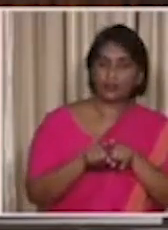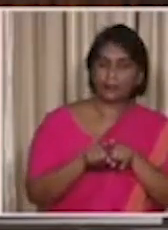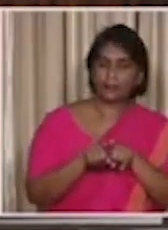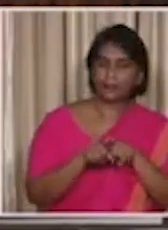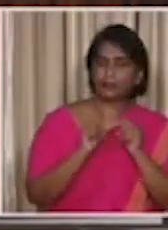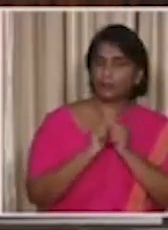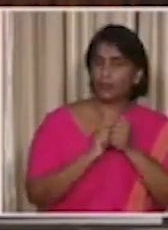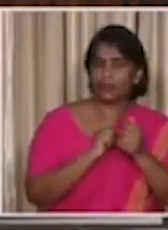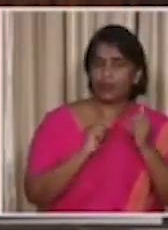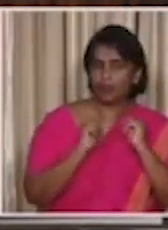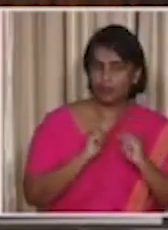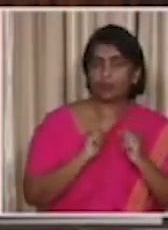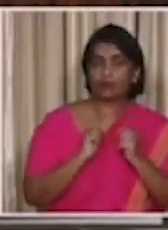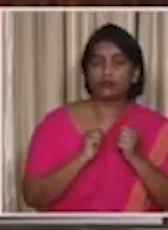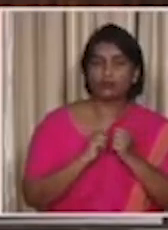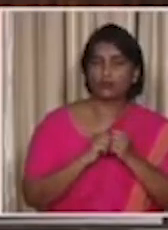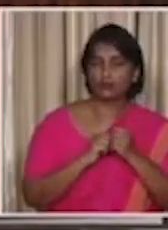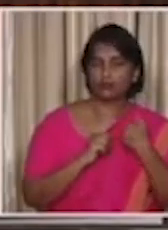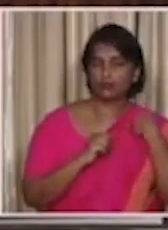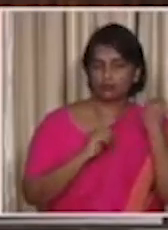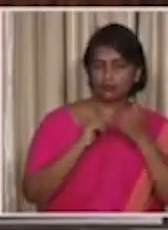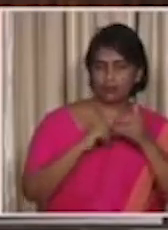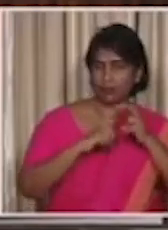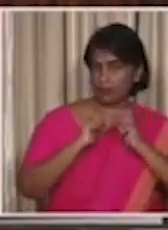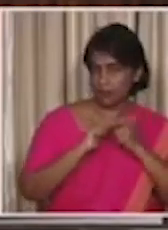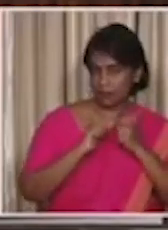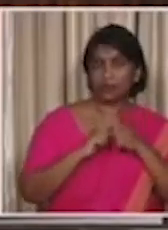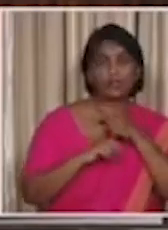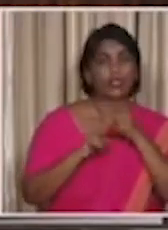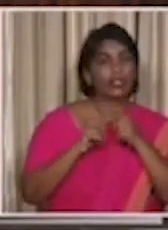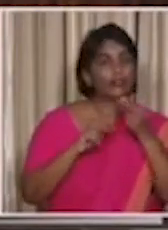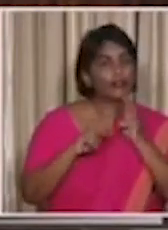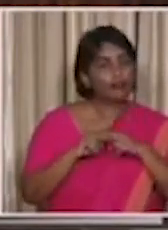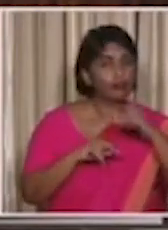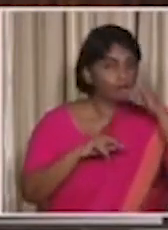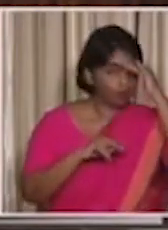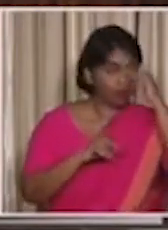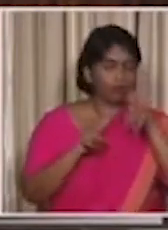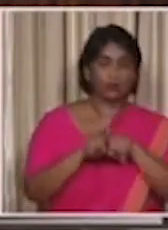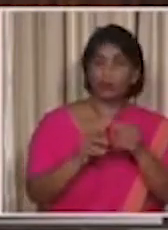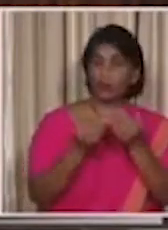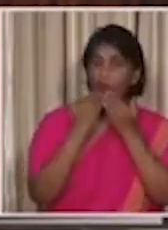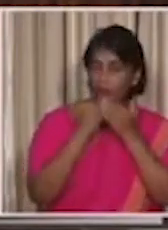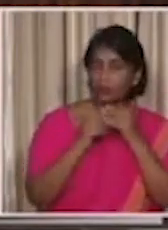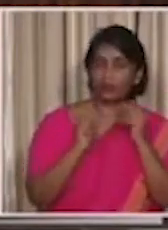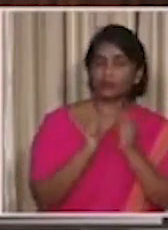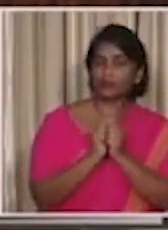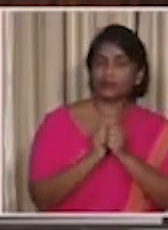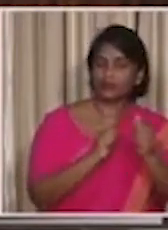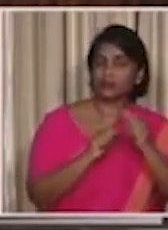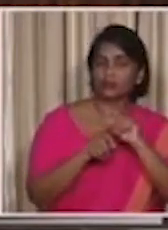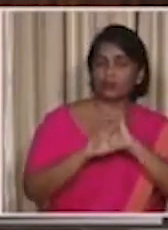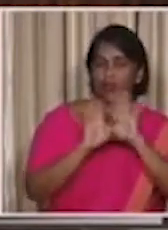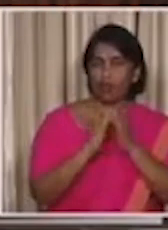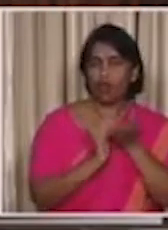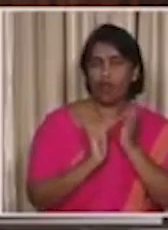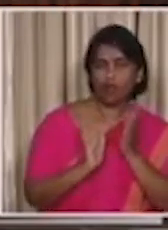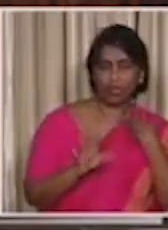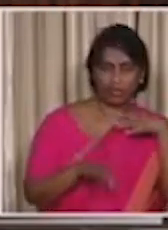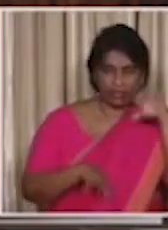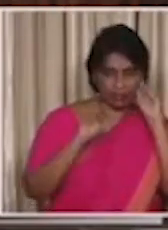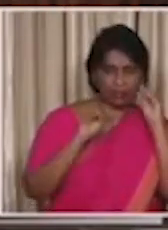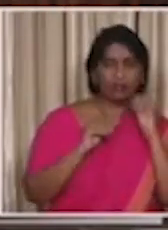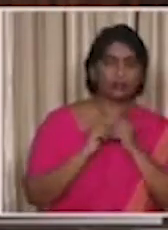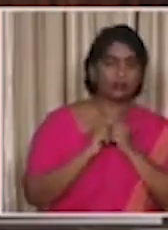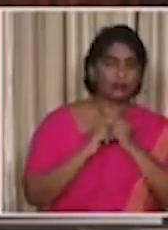it takes to come out of the present crisis. If the leaders could act wisely, use some of the common sense and put their words